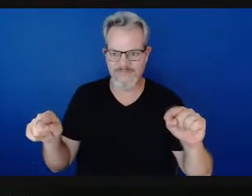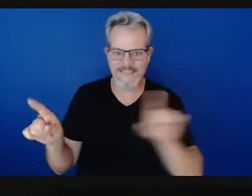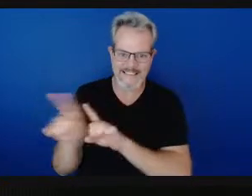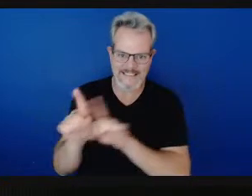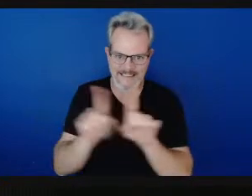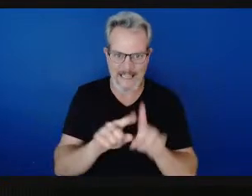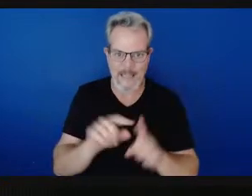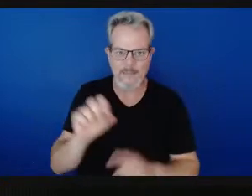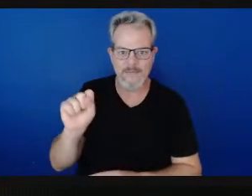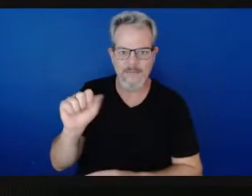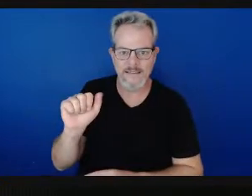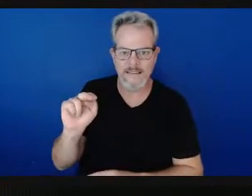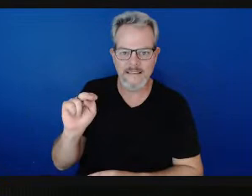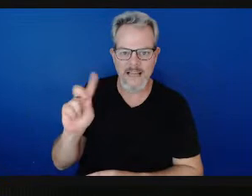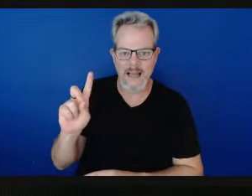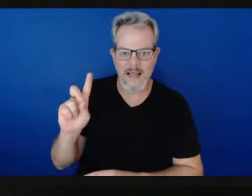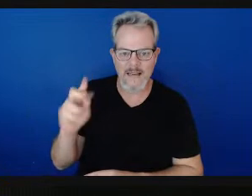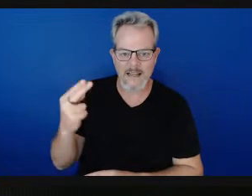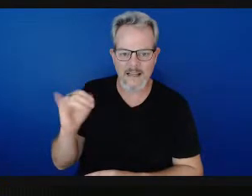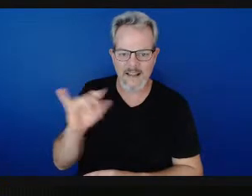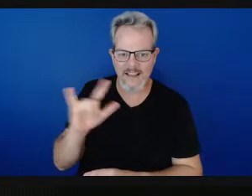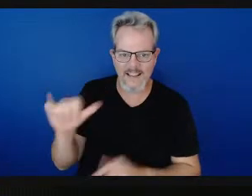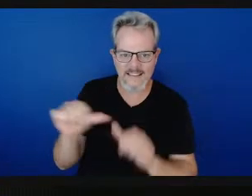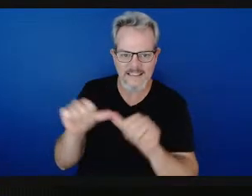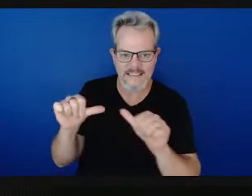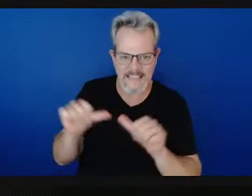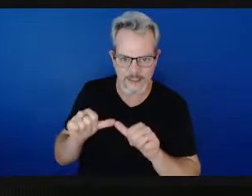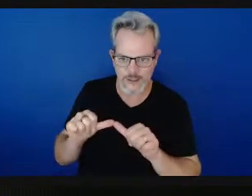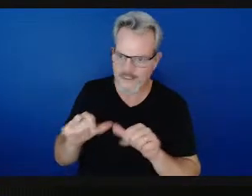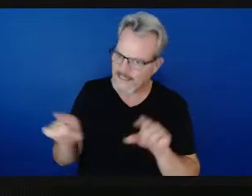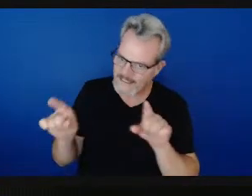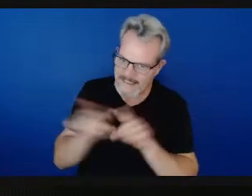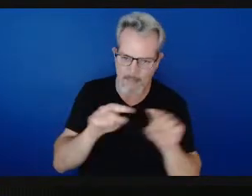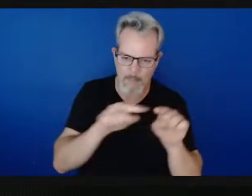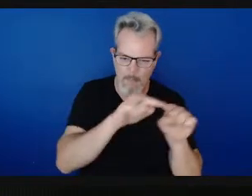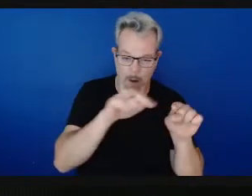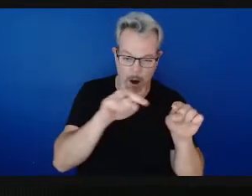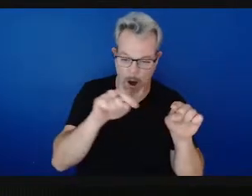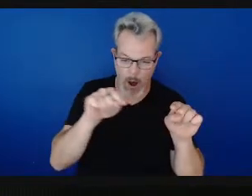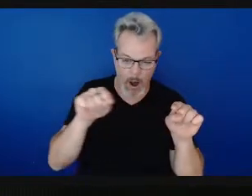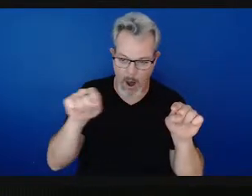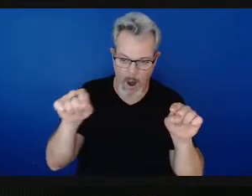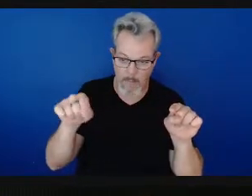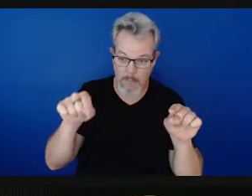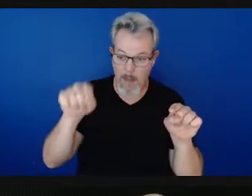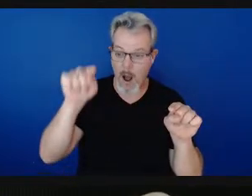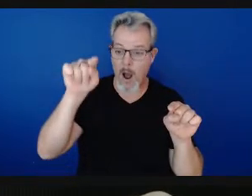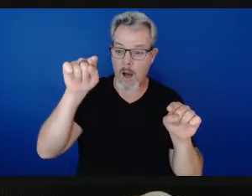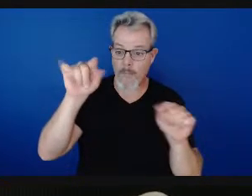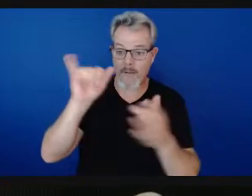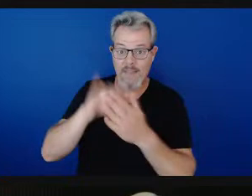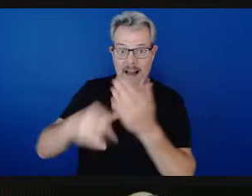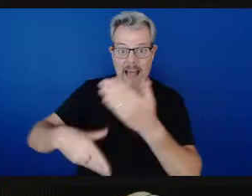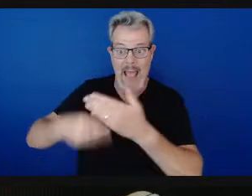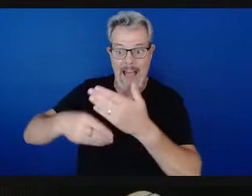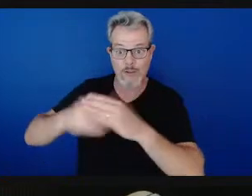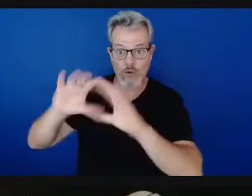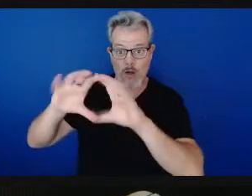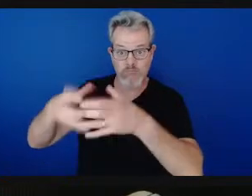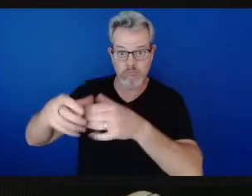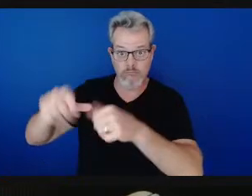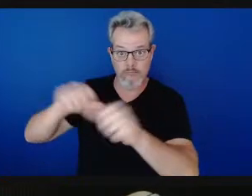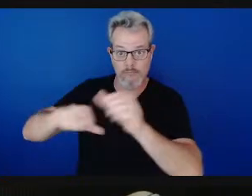which we noted had both a direction towards the main summit area and this extra reservoir to the south that